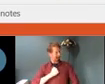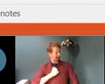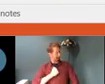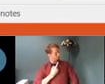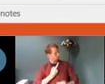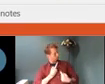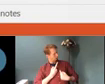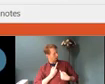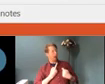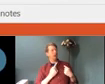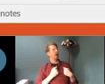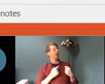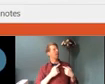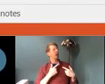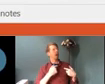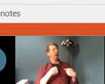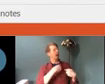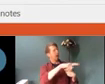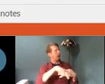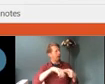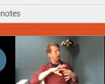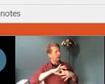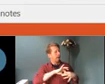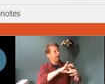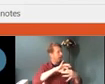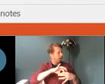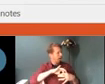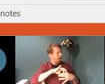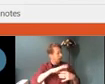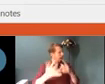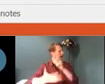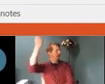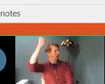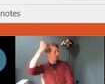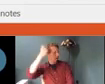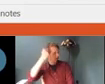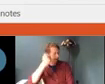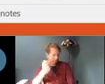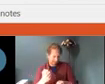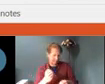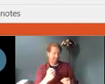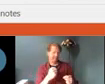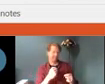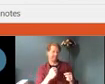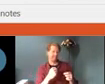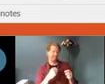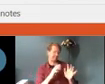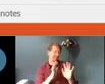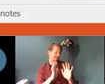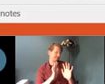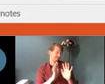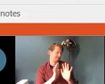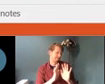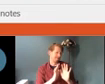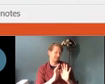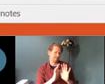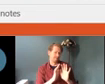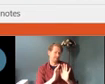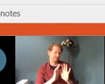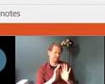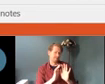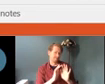a lot of people who together we work to achieve these scientific achievements, which was actually